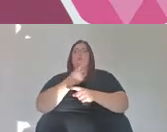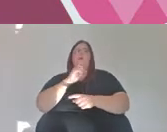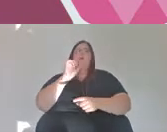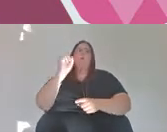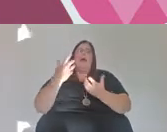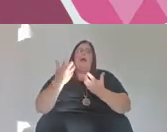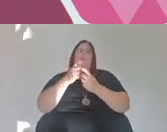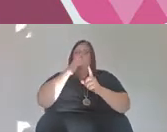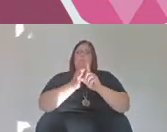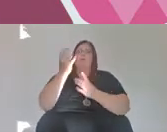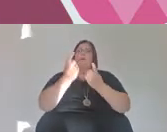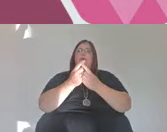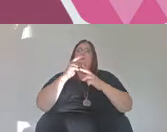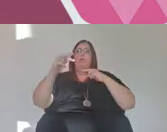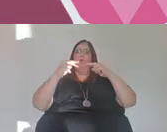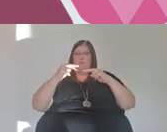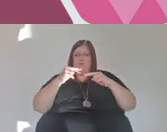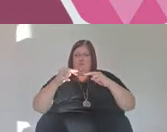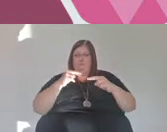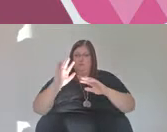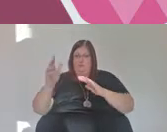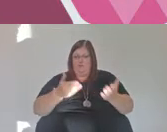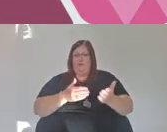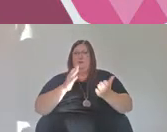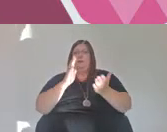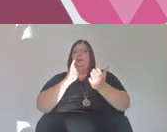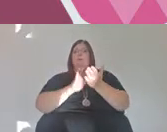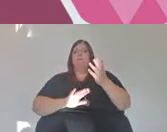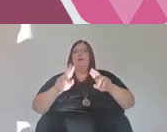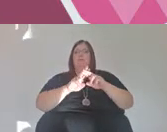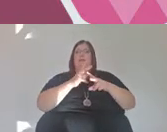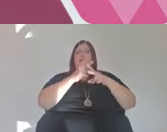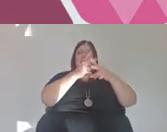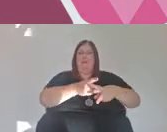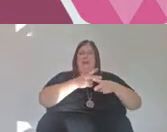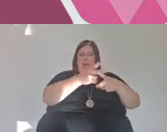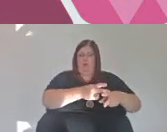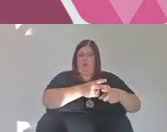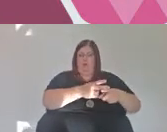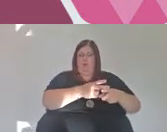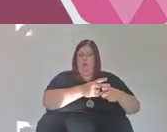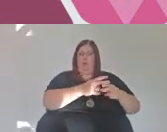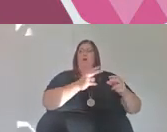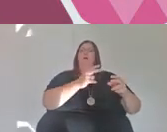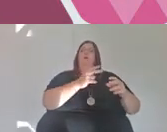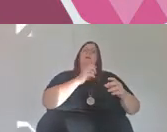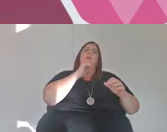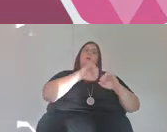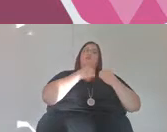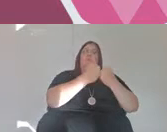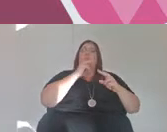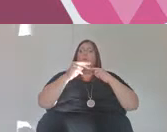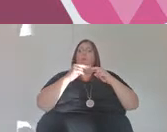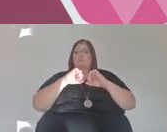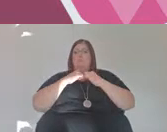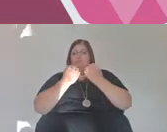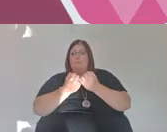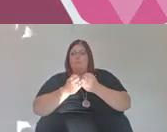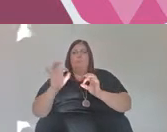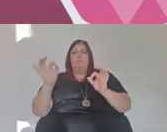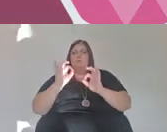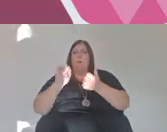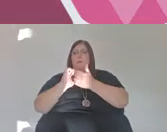services, that parent care engagement was taking place via the South Staffordshire Autism Partnership Group. No